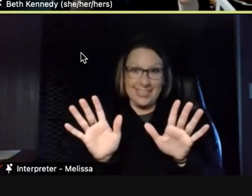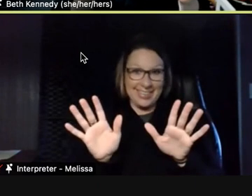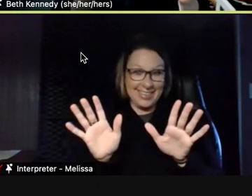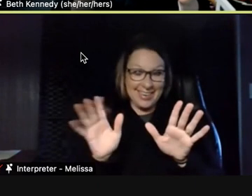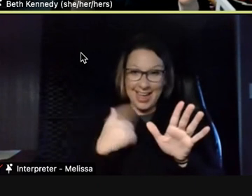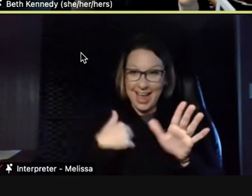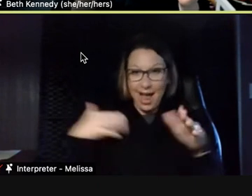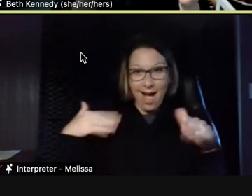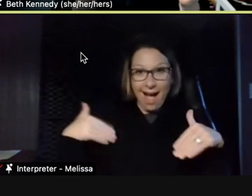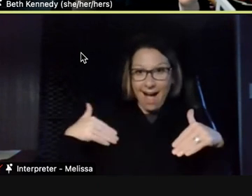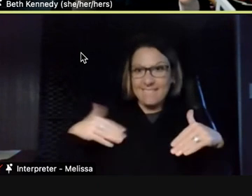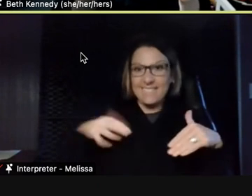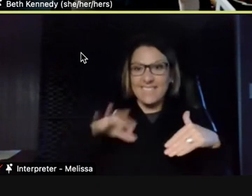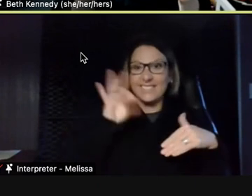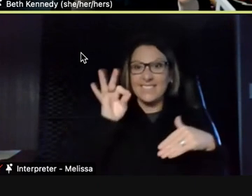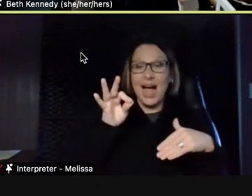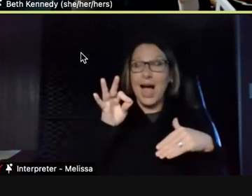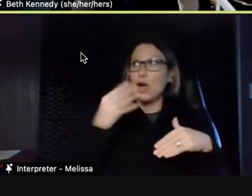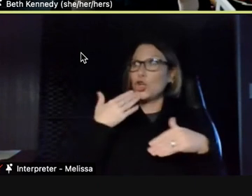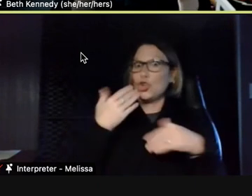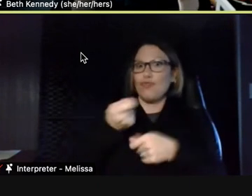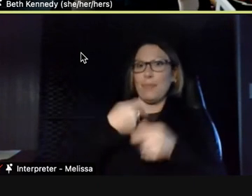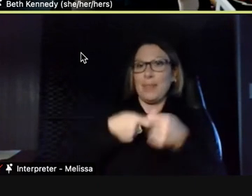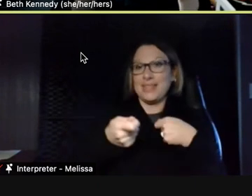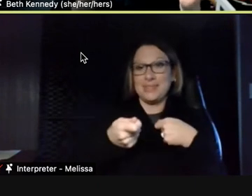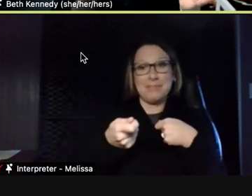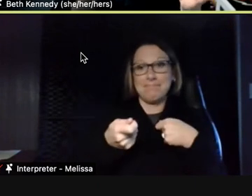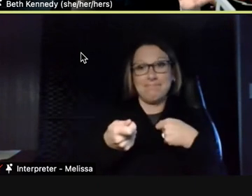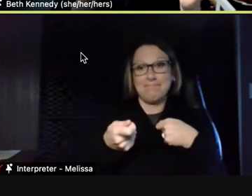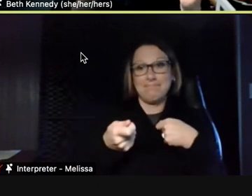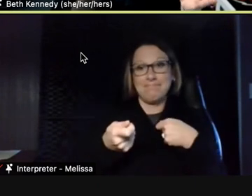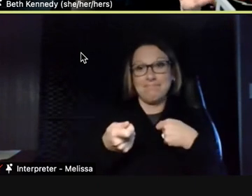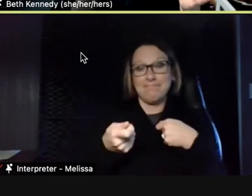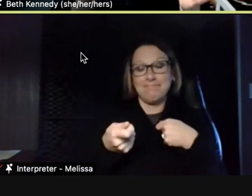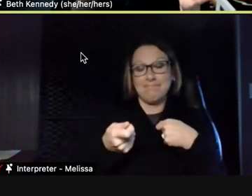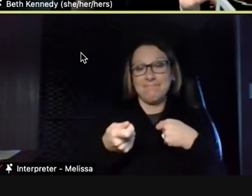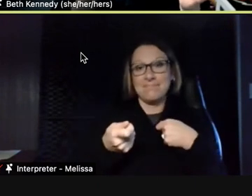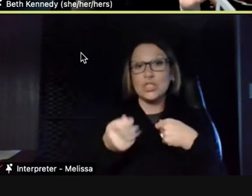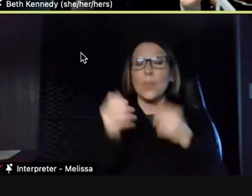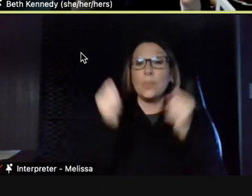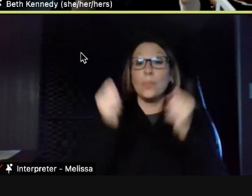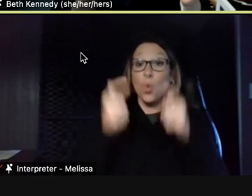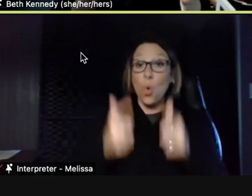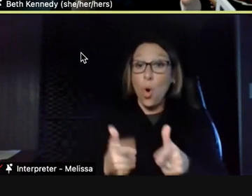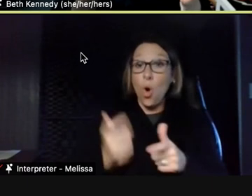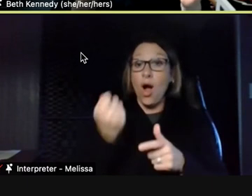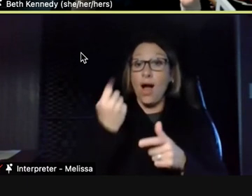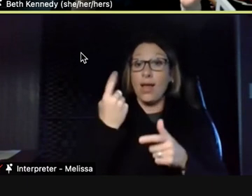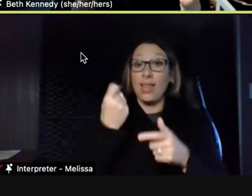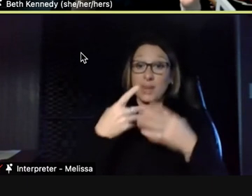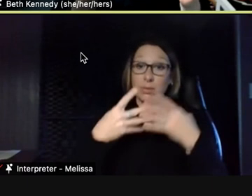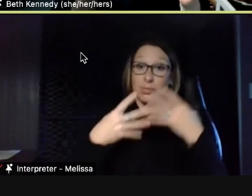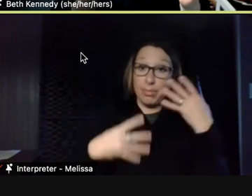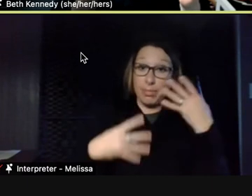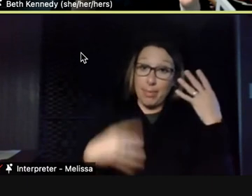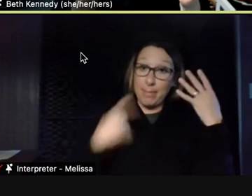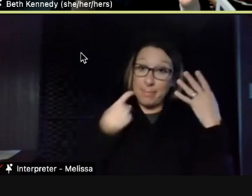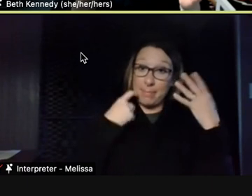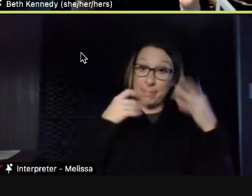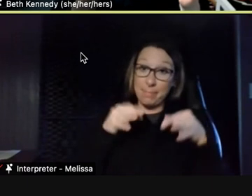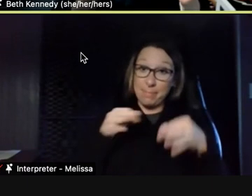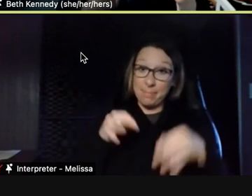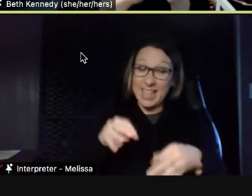that can replace it. So all 11 principles are in this clip.